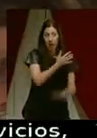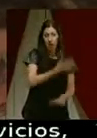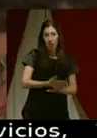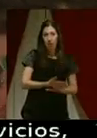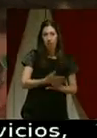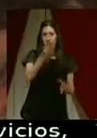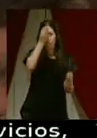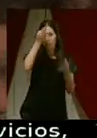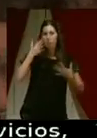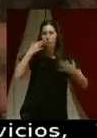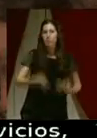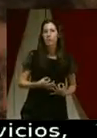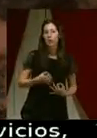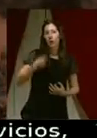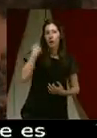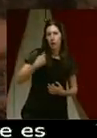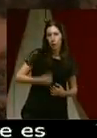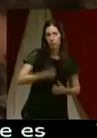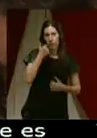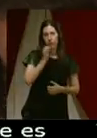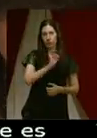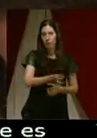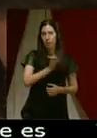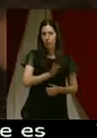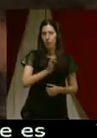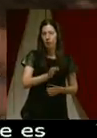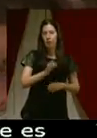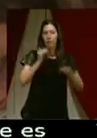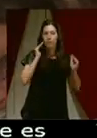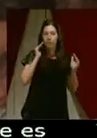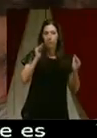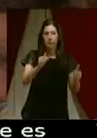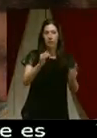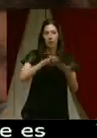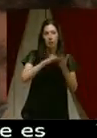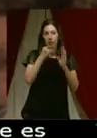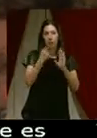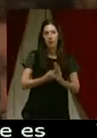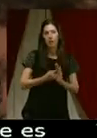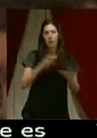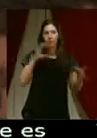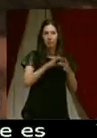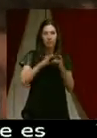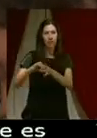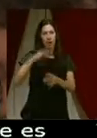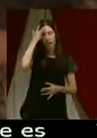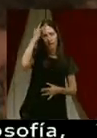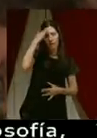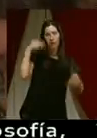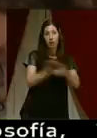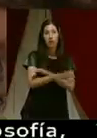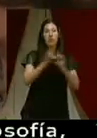to now, the real data go to show that it is more expensive to tackle projects under